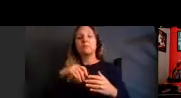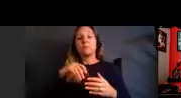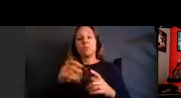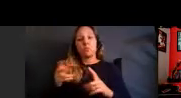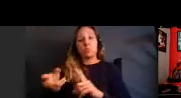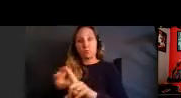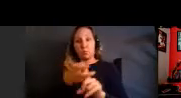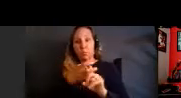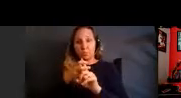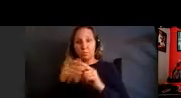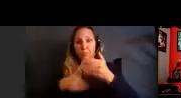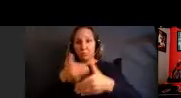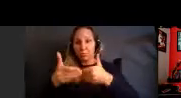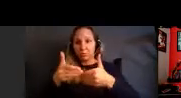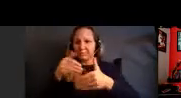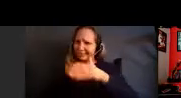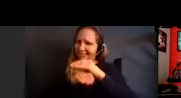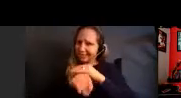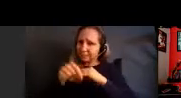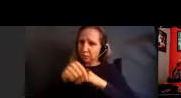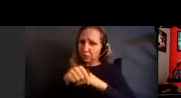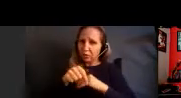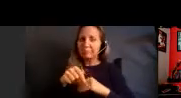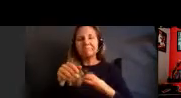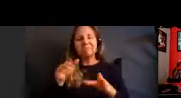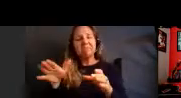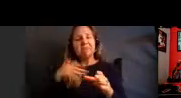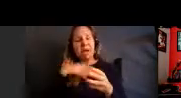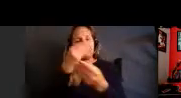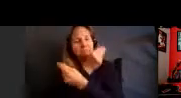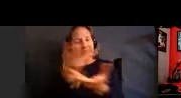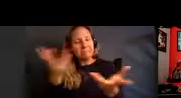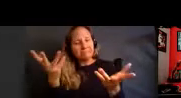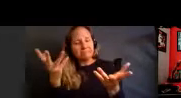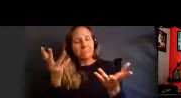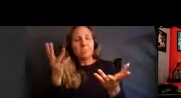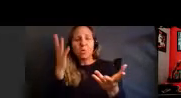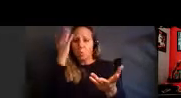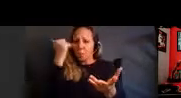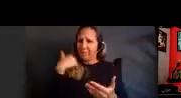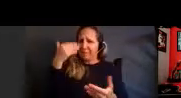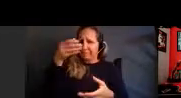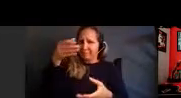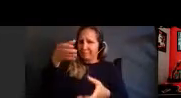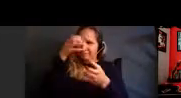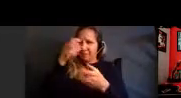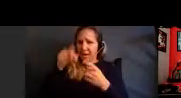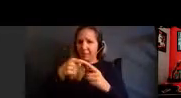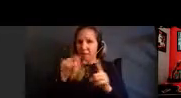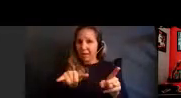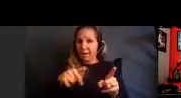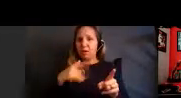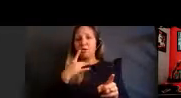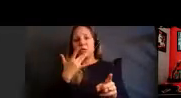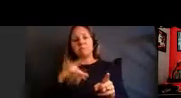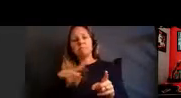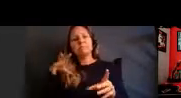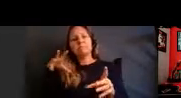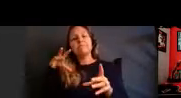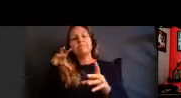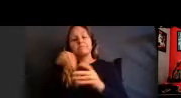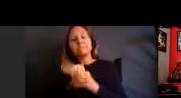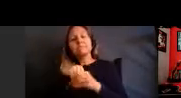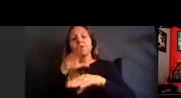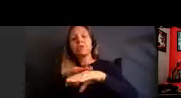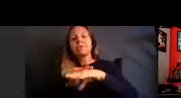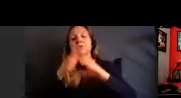recruitment process. Now, full disclosure, the reason I know about this is actually I had the opportunity to be an accessibility and inclusion